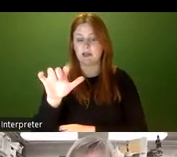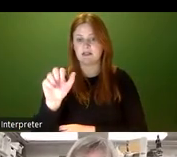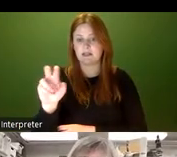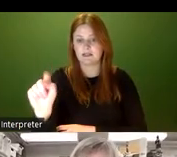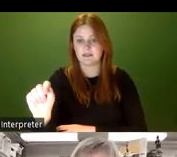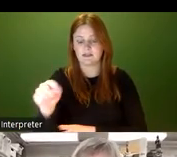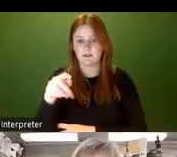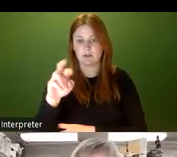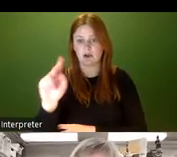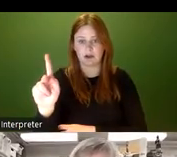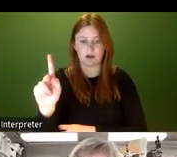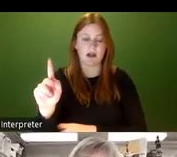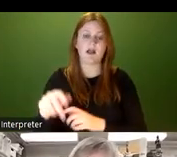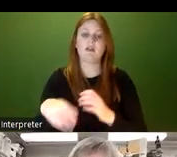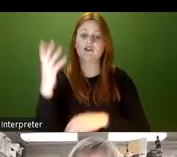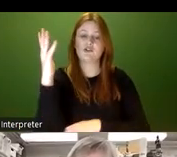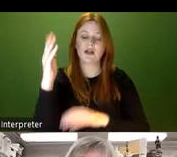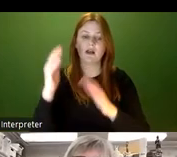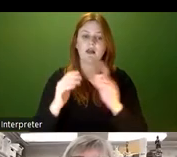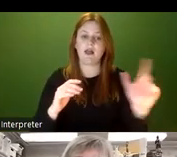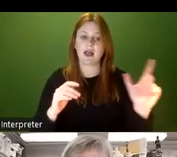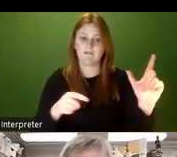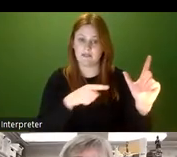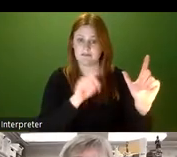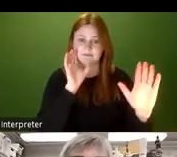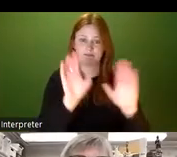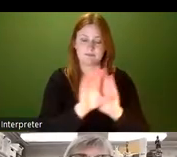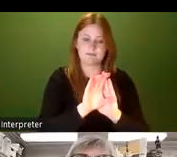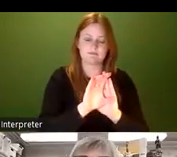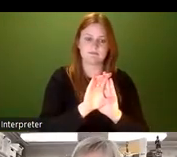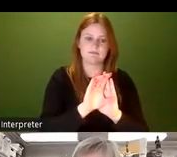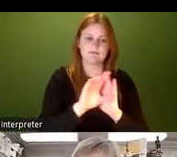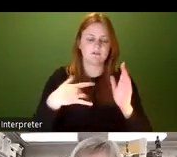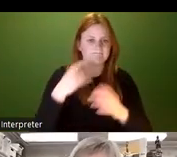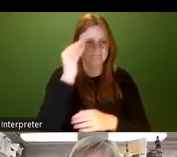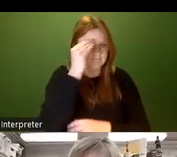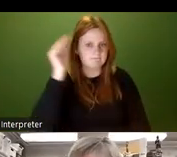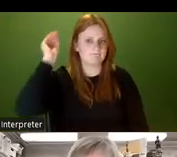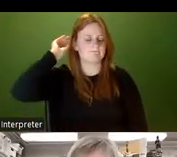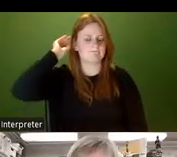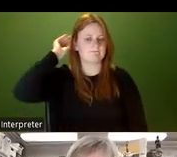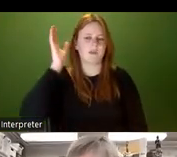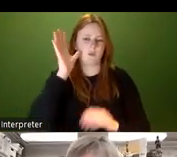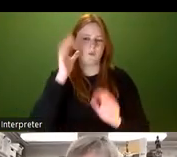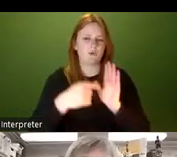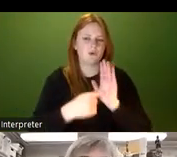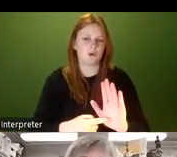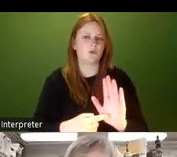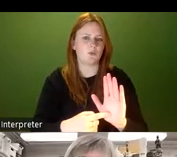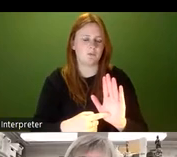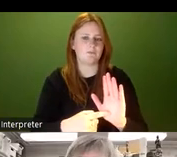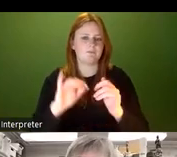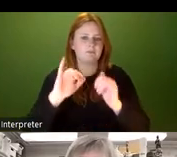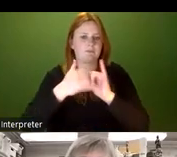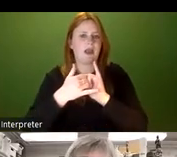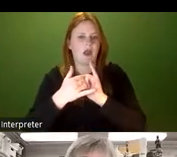the tree on the left especially stayed with me, and you'll see how that sort of